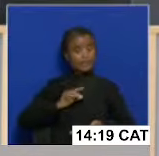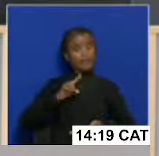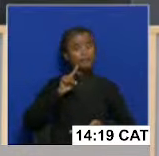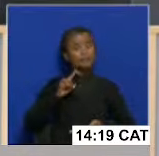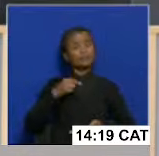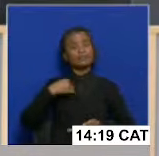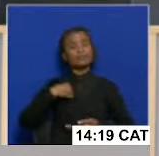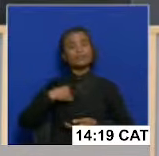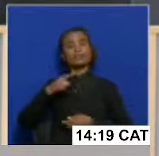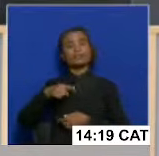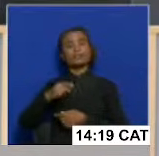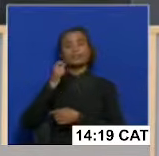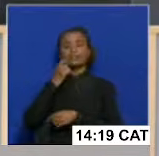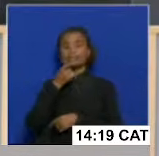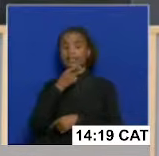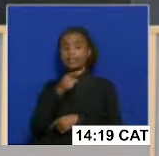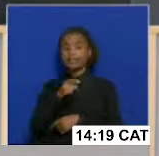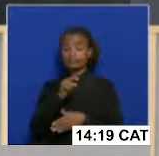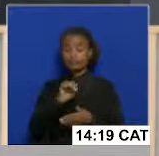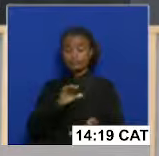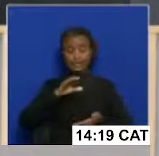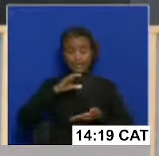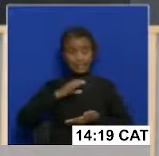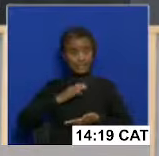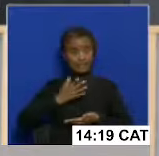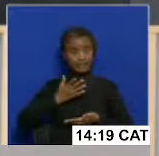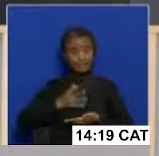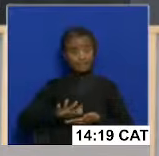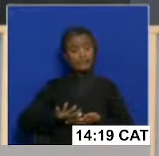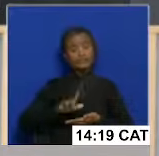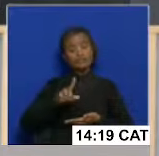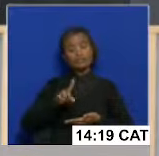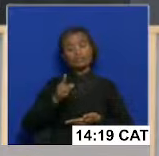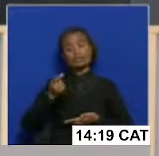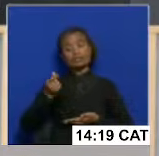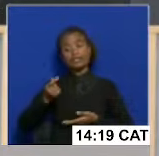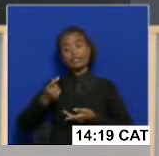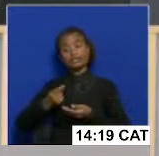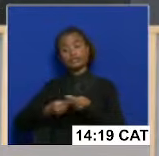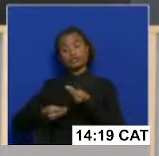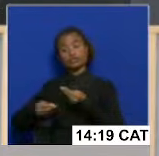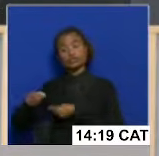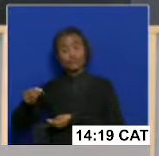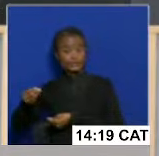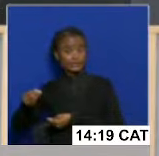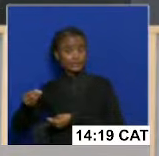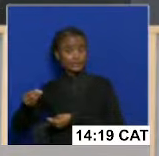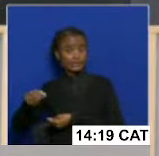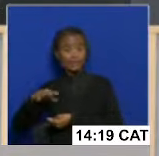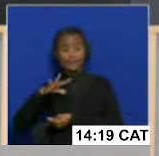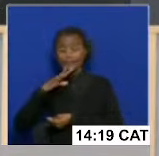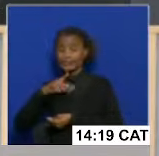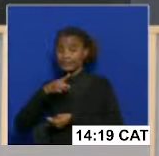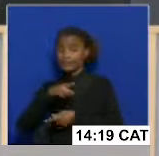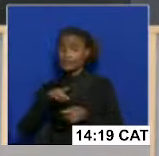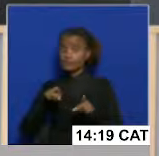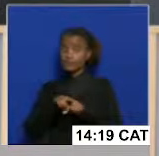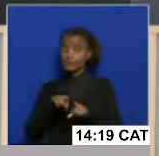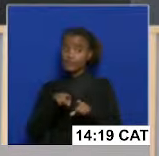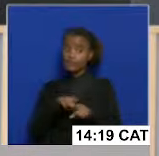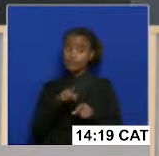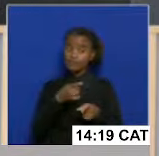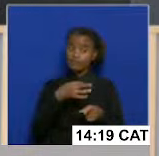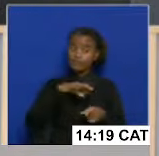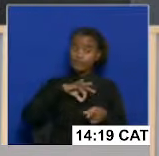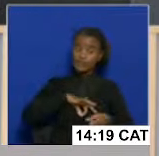exchange of money and she also benefited. So if she says this, I'll also say this to